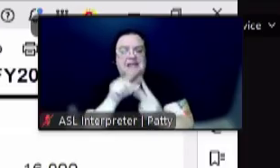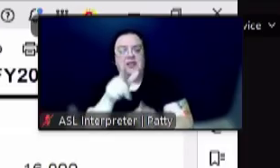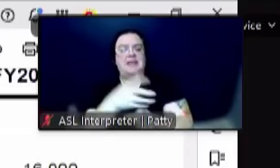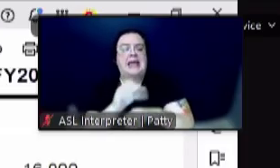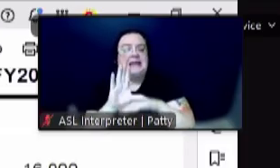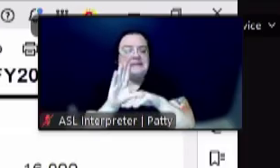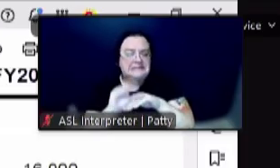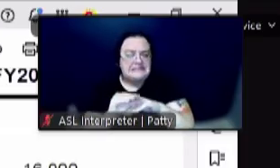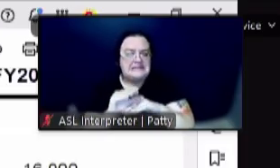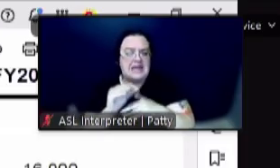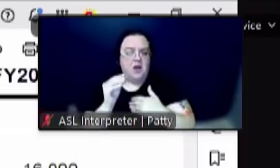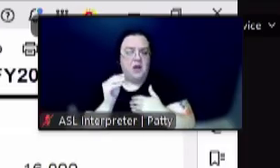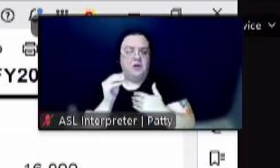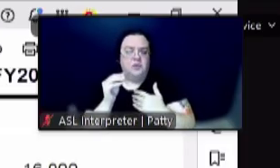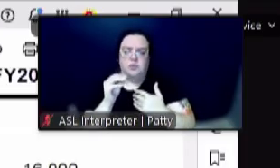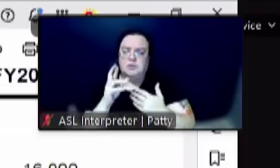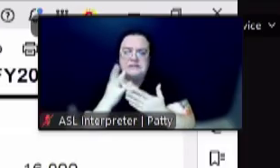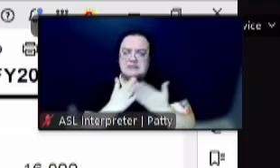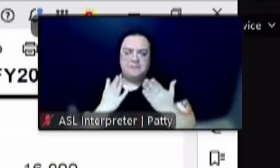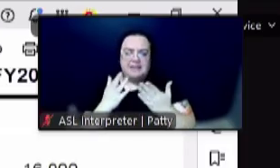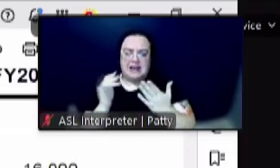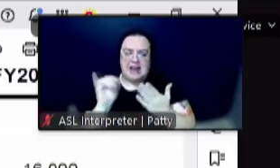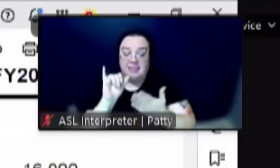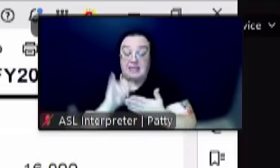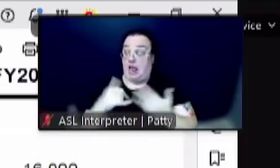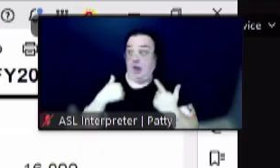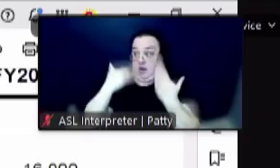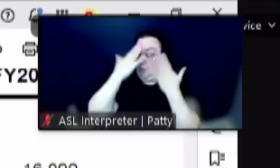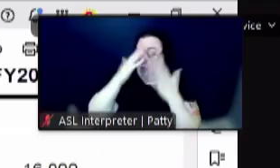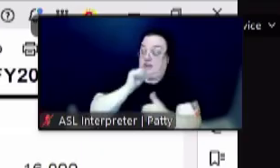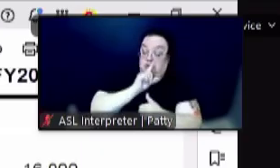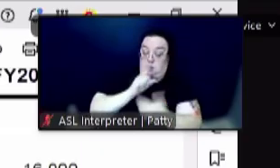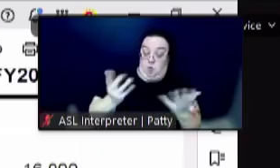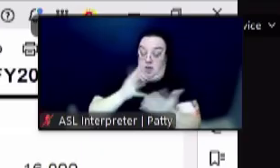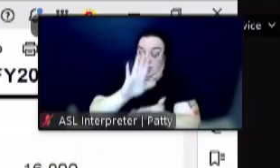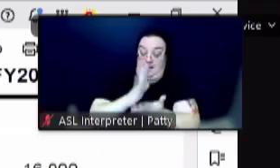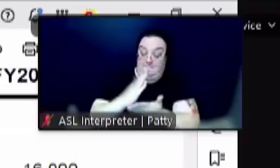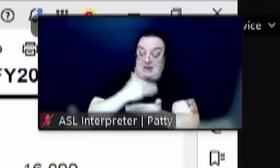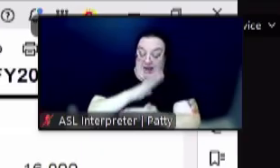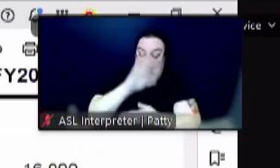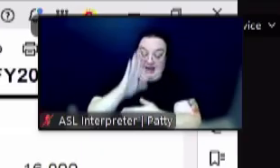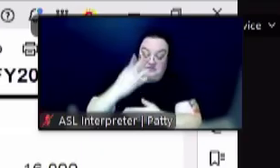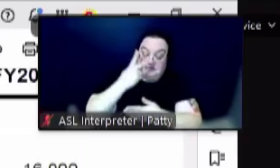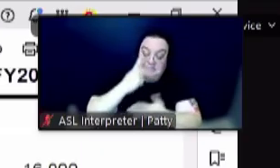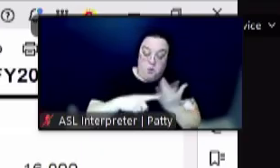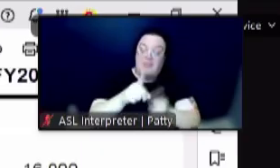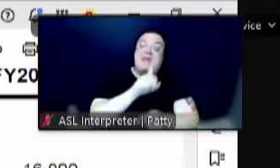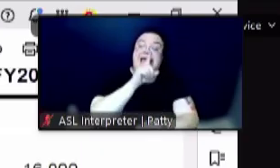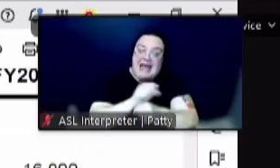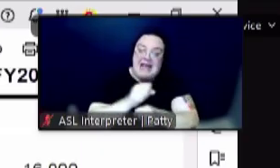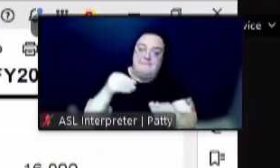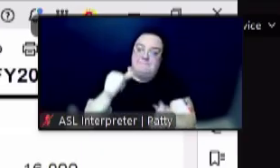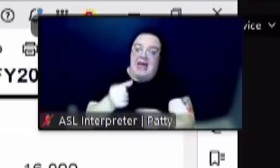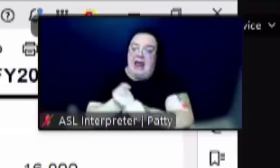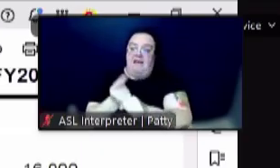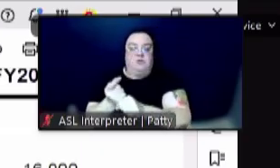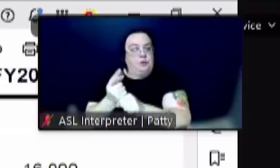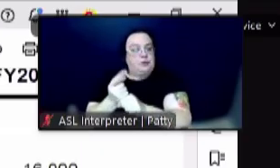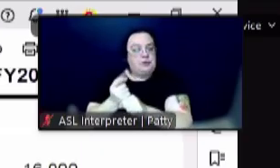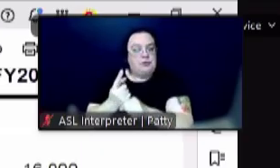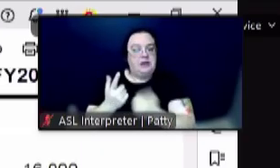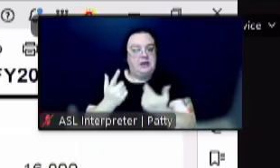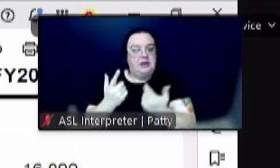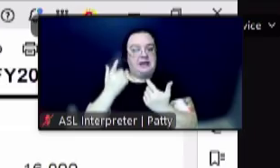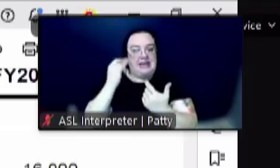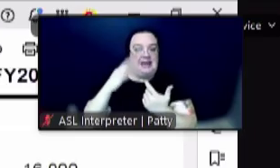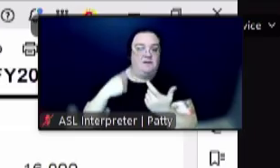that. Maybe. I mean, maybe. I don't know what their budget is. I've never seen what they actually spent from year to year. So just curious, because if we're